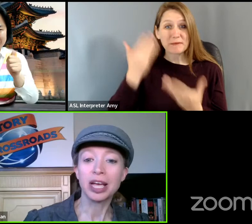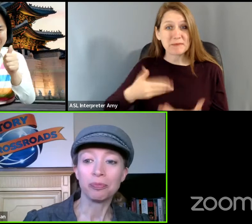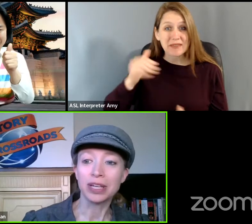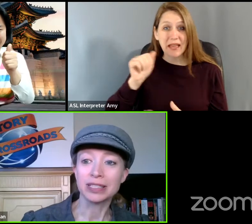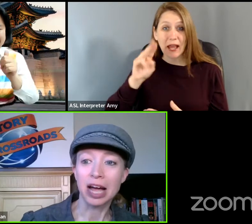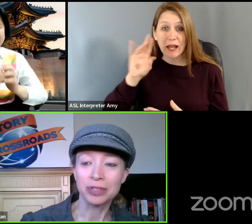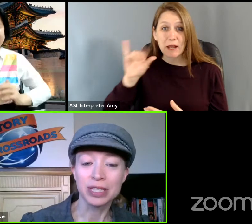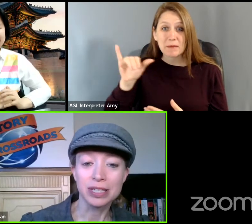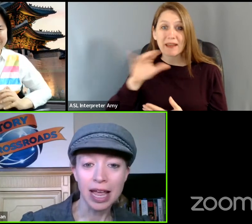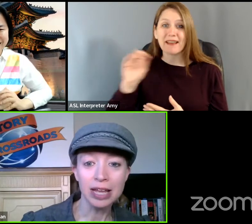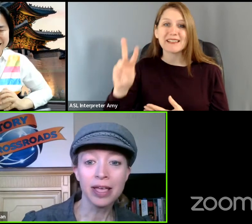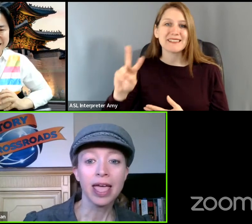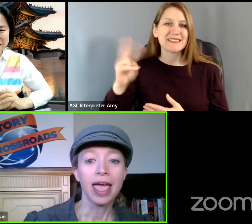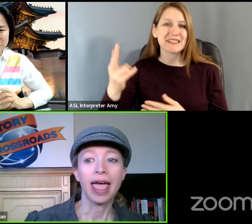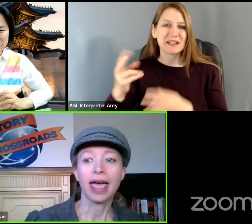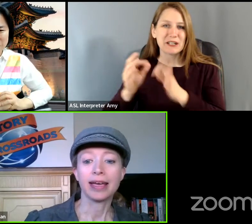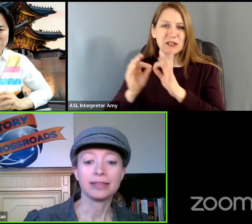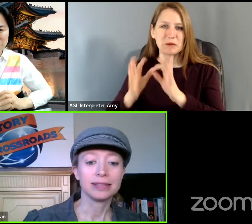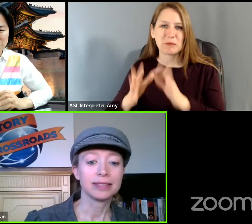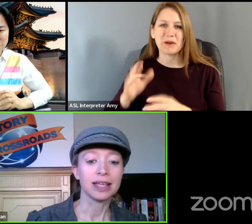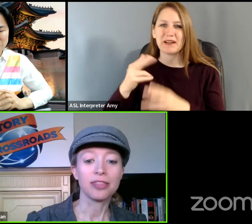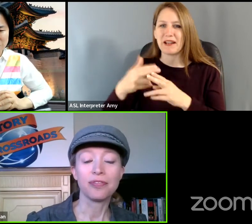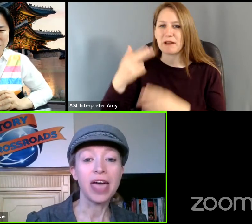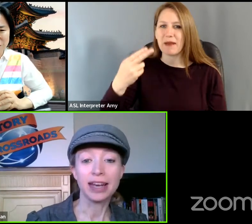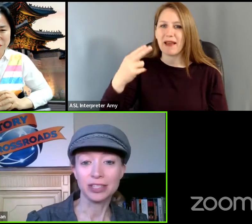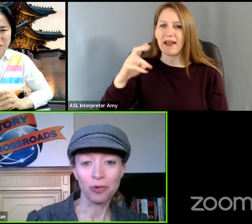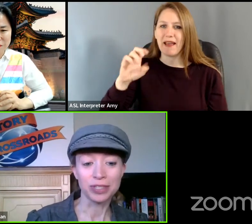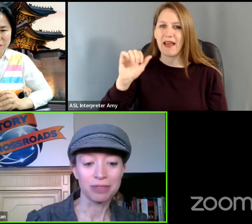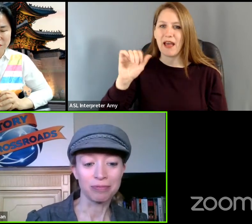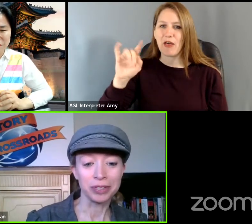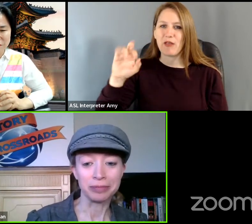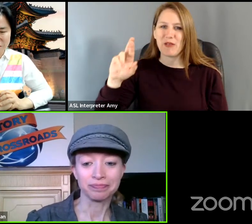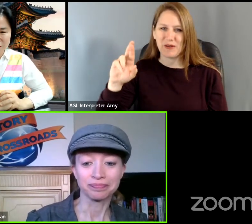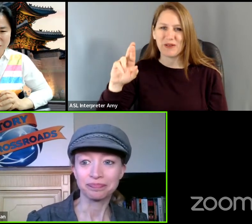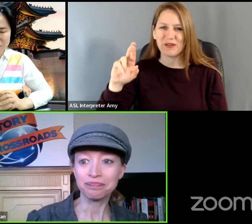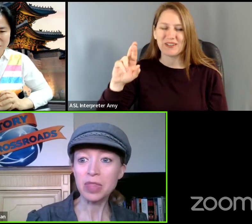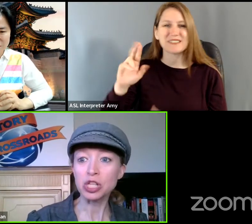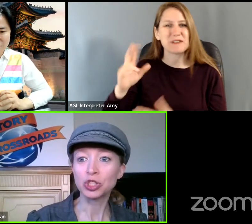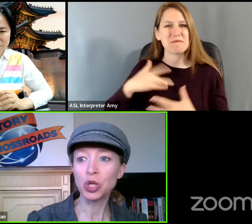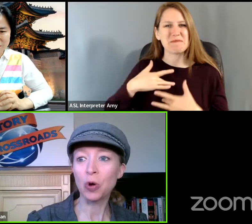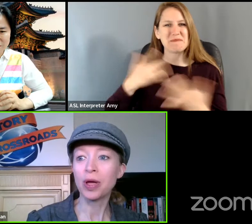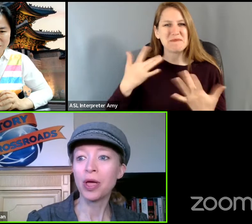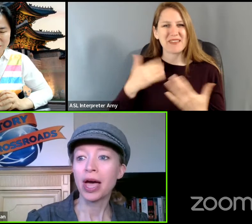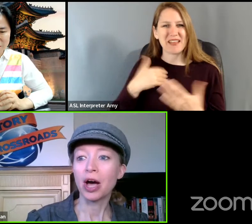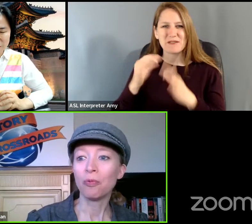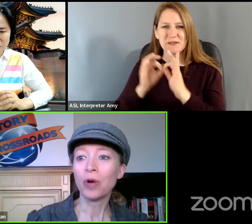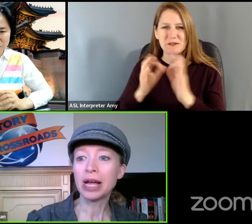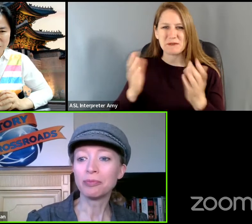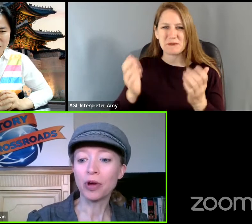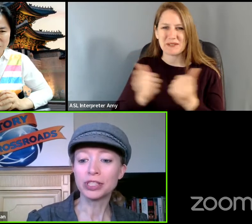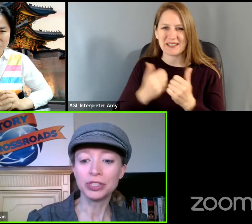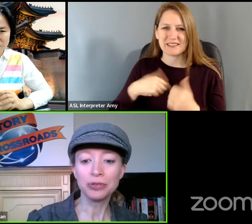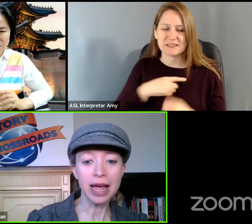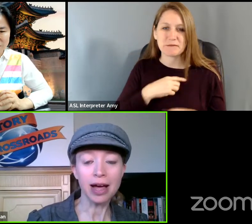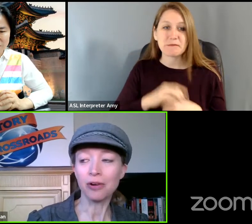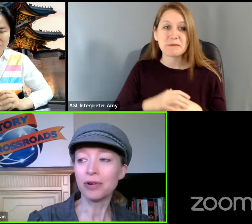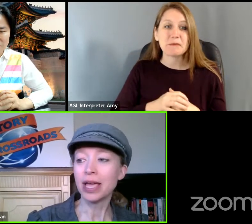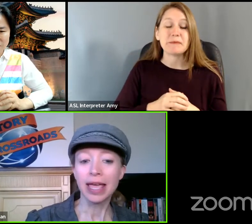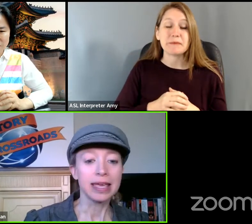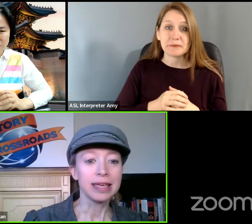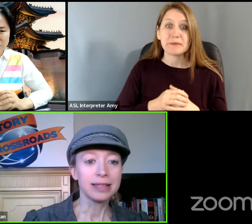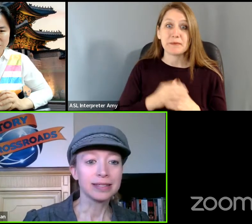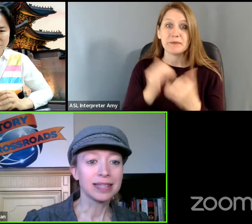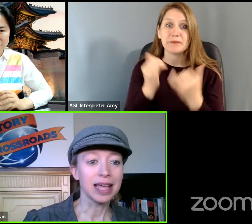Heather will be helping us out today. And that is always thrilling. So what I'm going to do